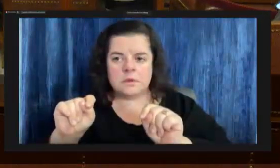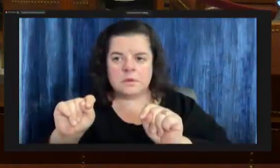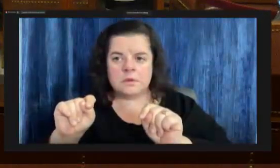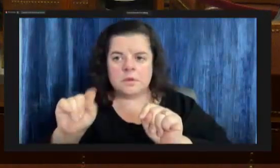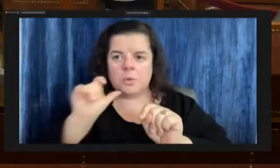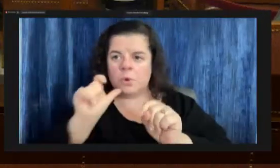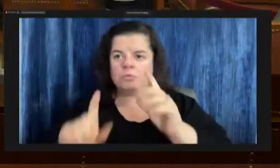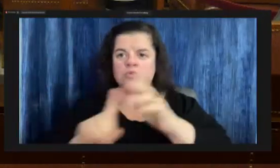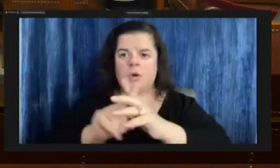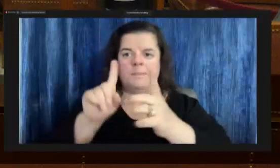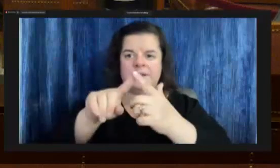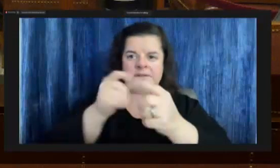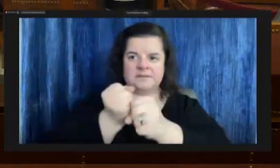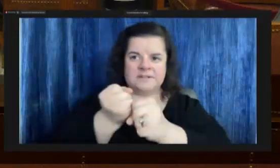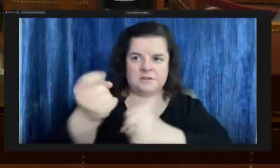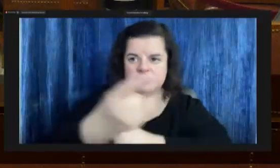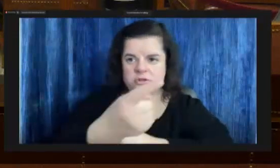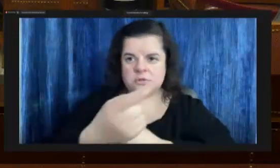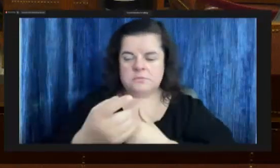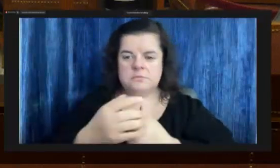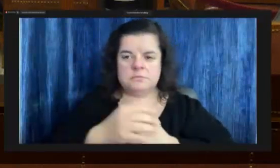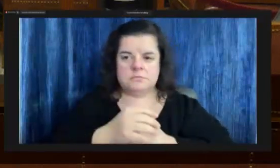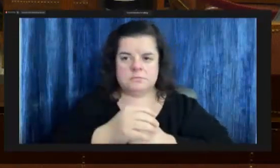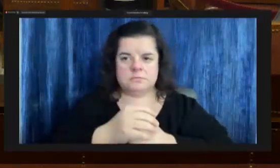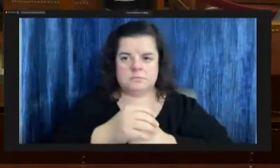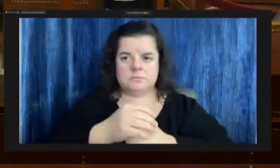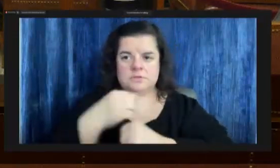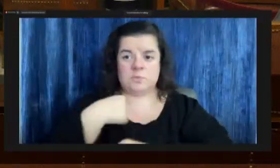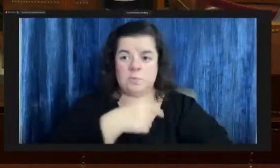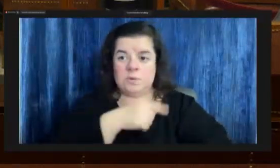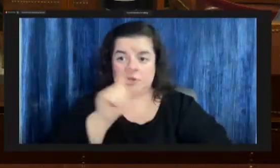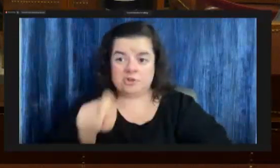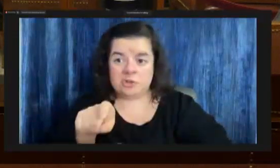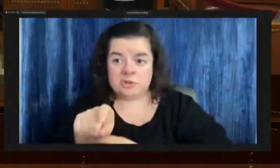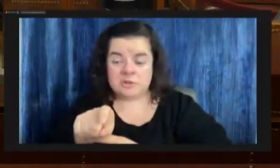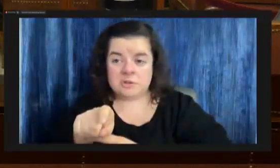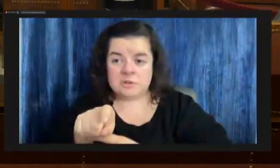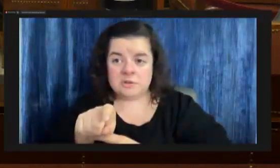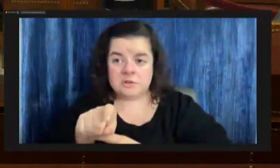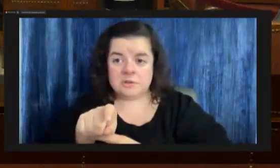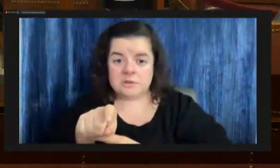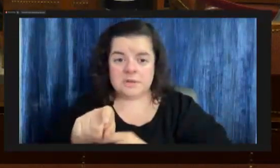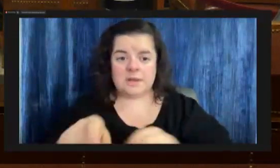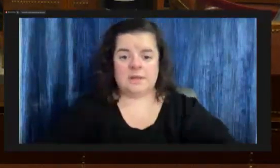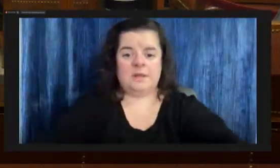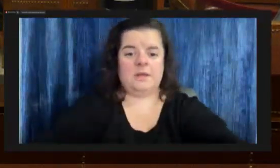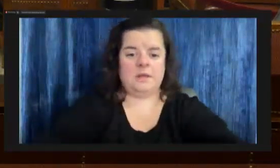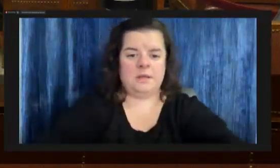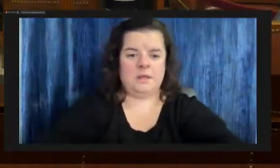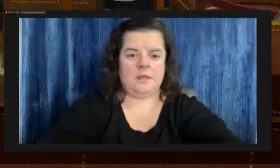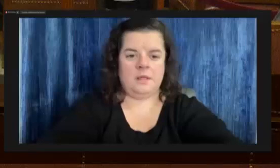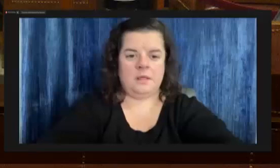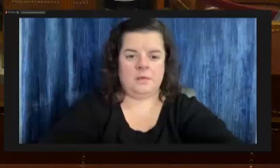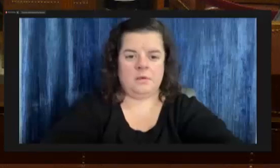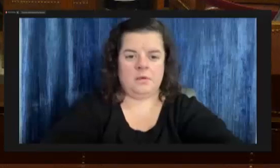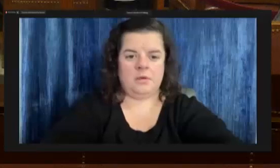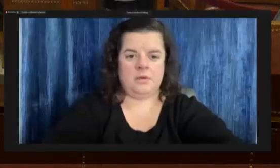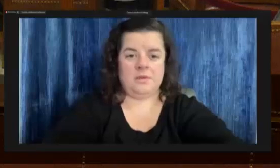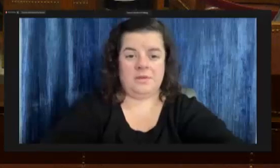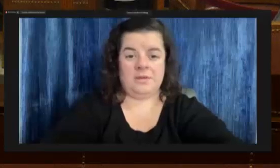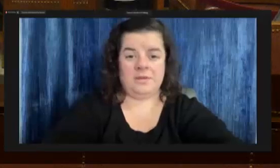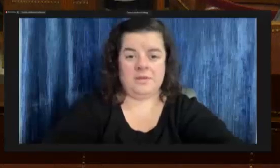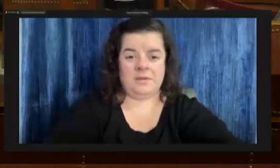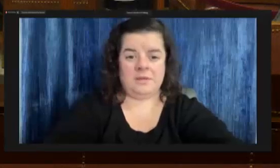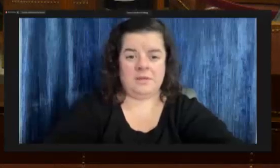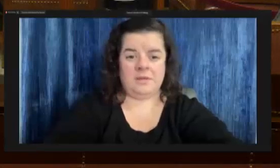next year. President will handle that. I mean, we should at least feed the members. Right. You can say invoice them. I'll get it. Yeah, we can still do it.